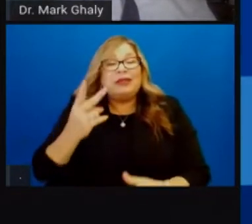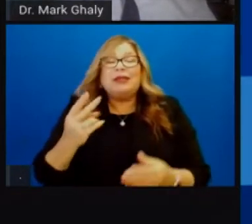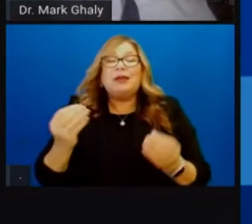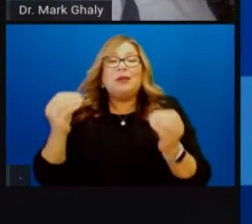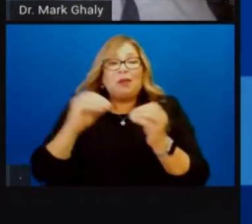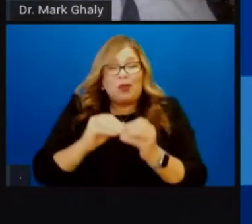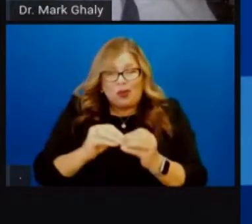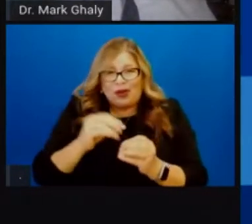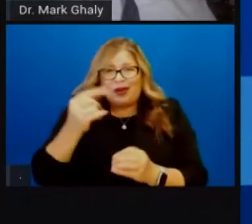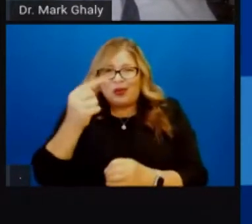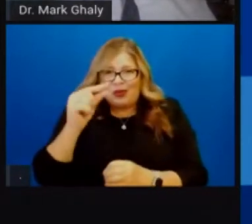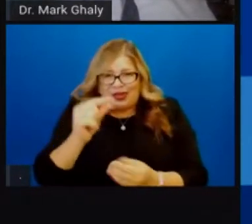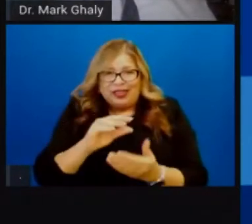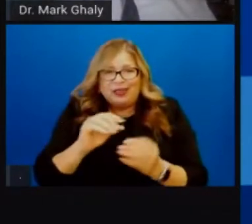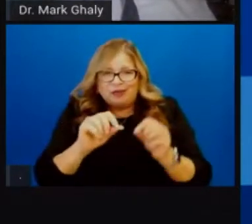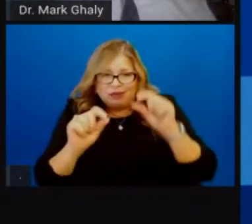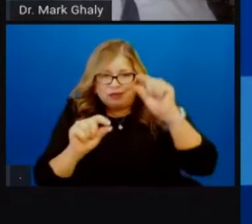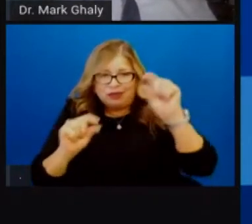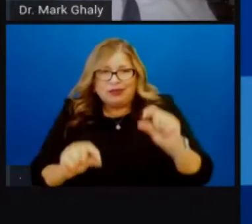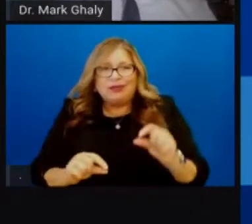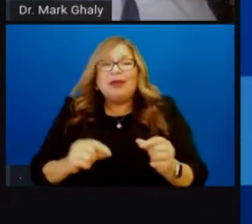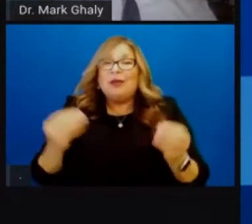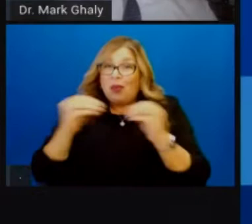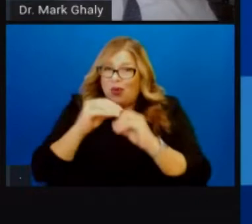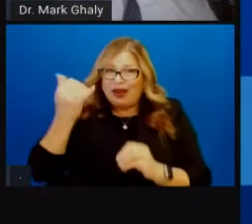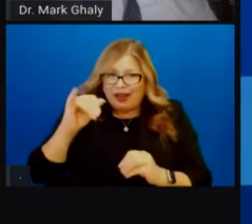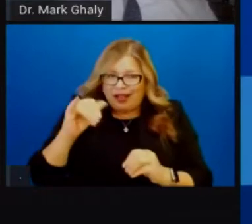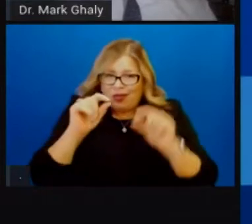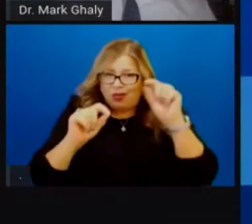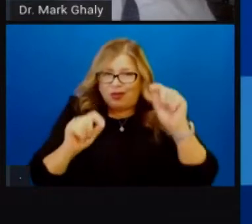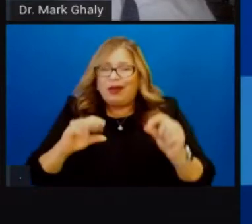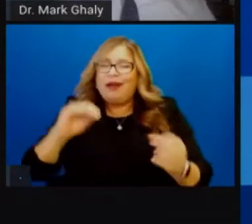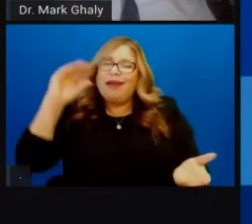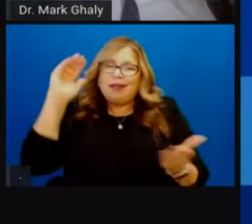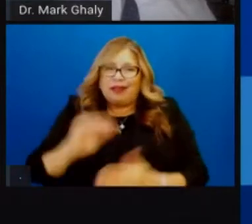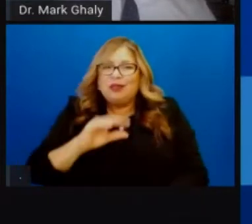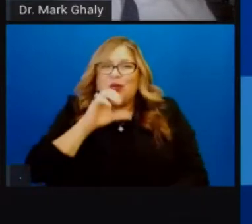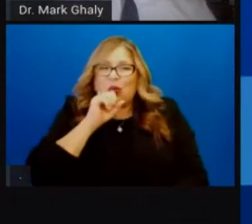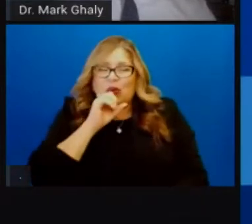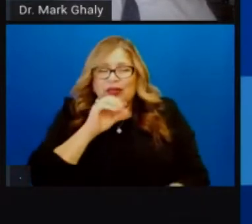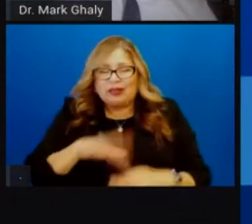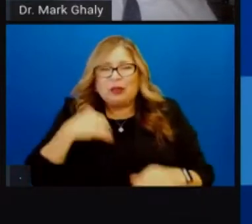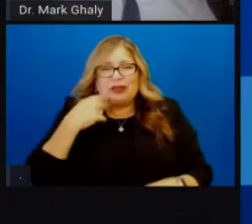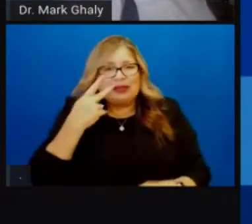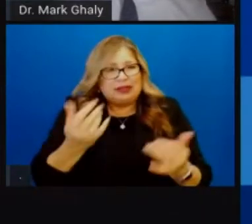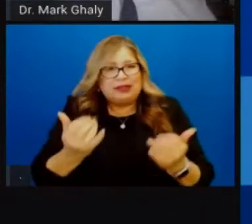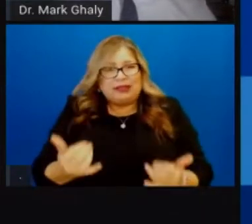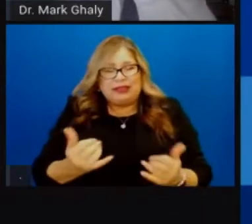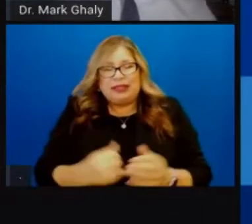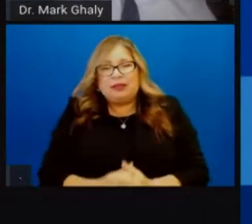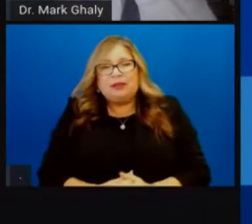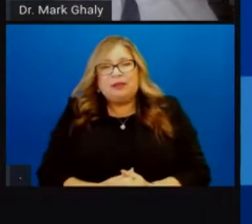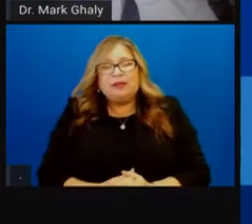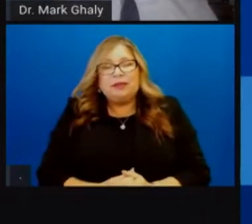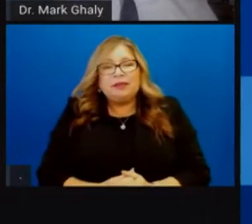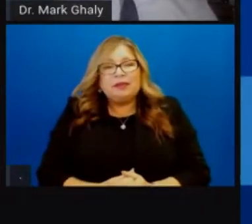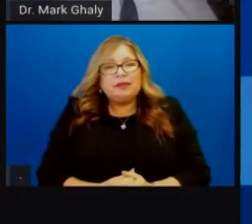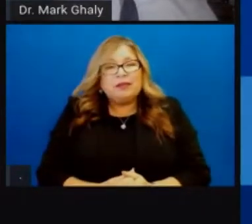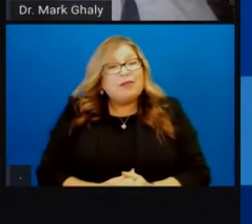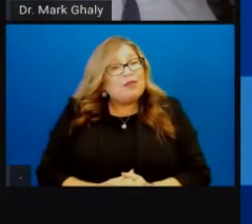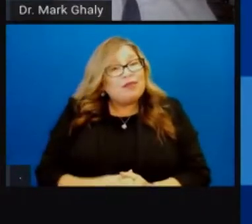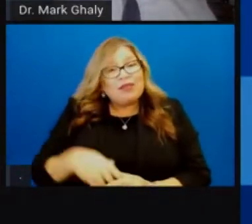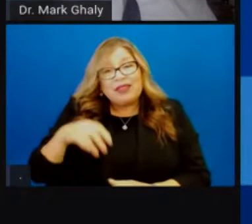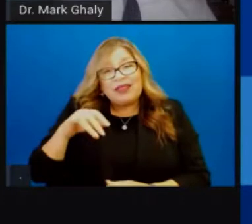yellow, and less orange than we see today. And that is in part the framework, the benefit